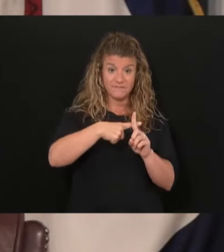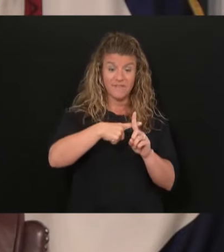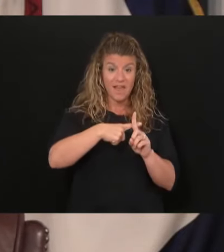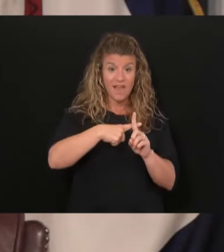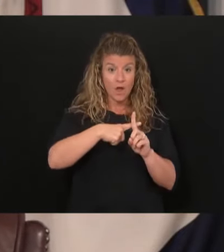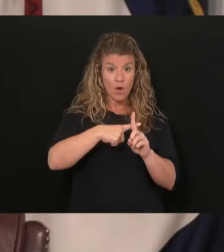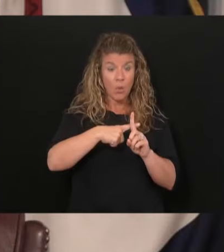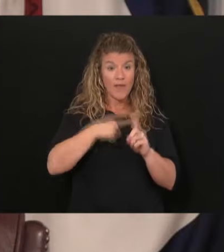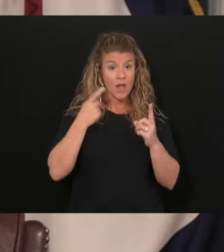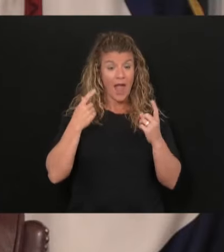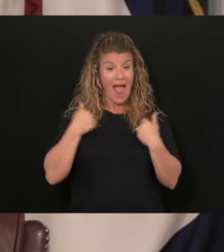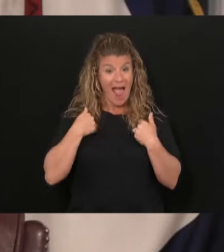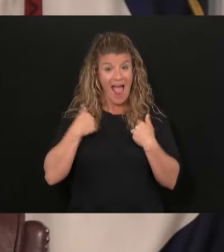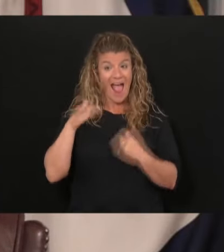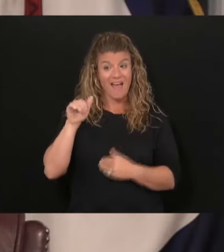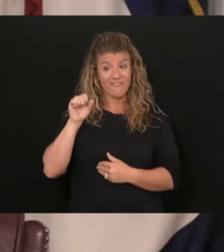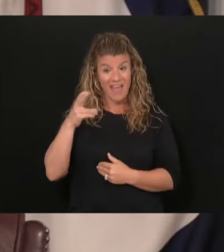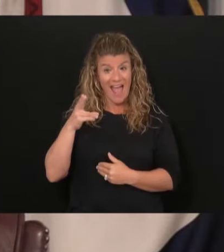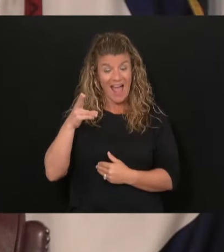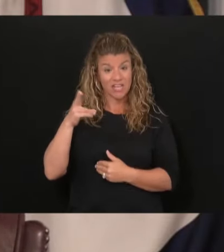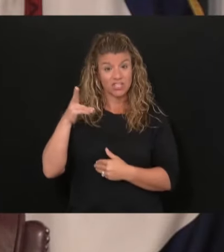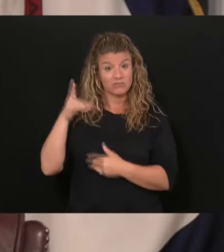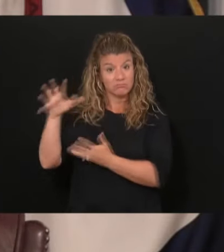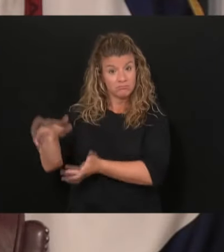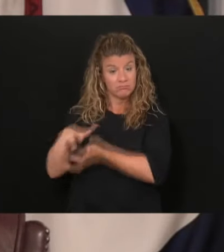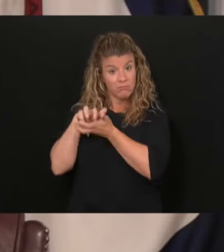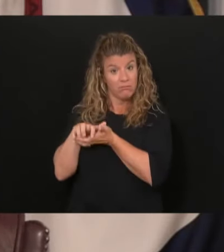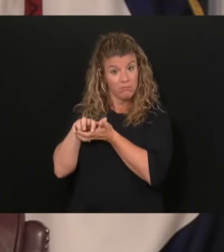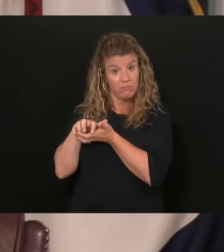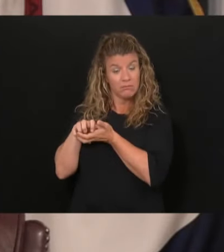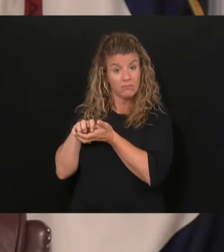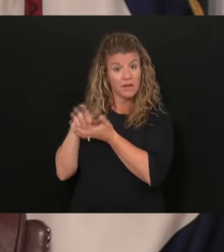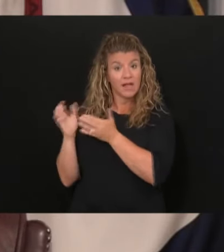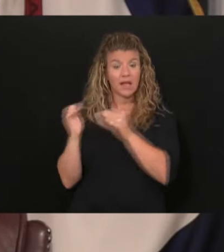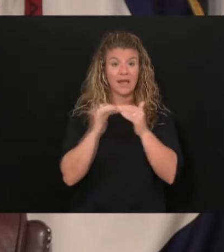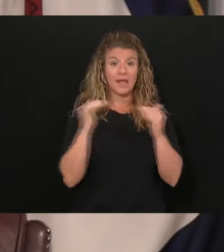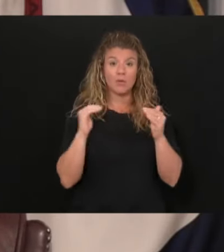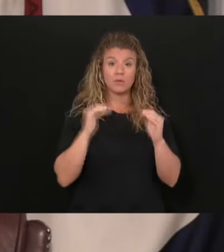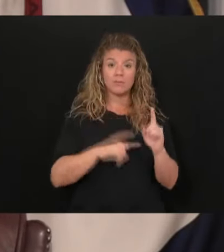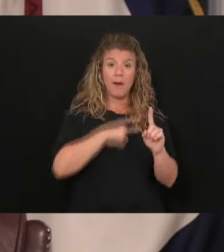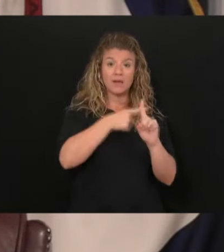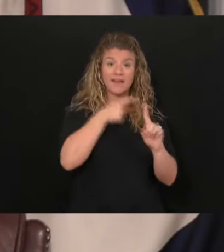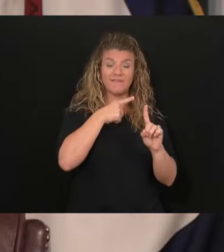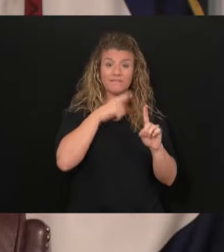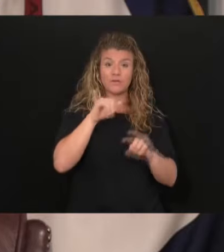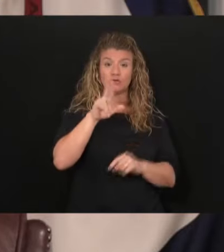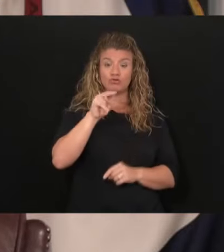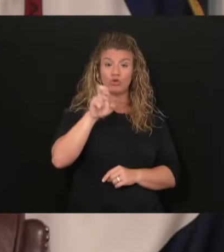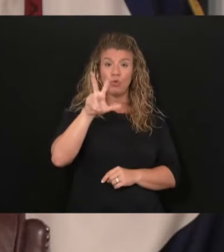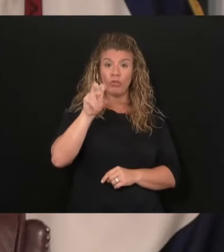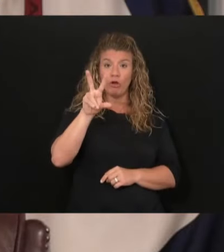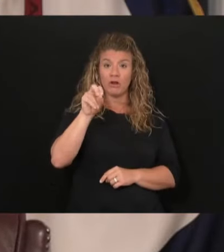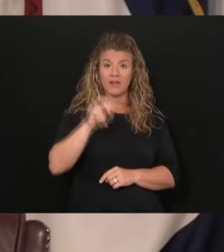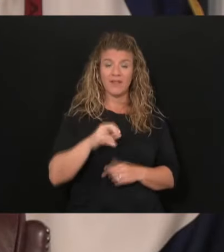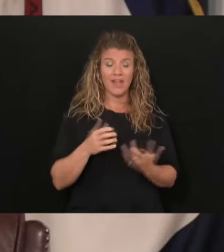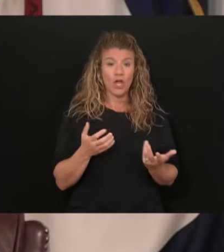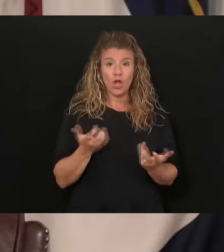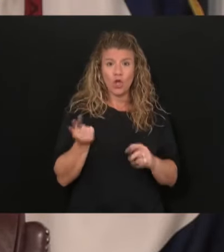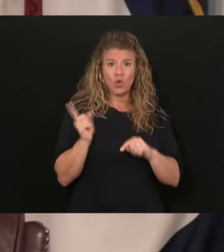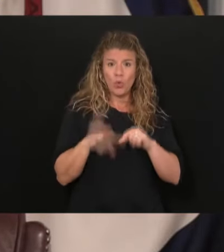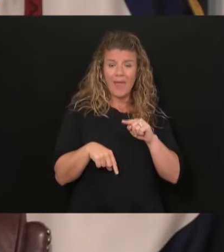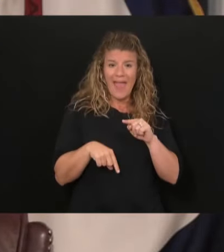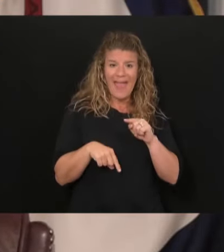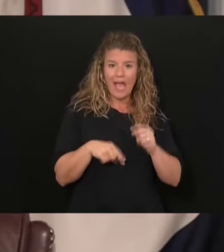have at hand. We're going to be cash positive on June the 30th. Now, you can't just do